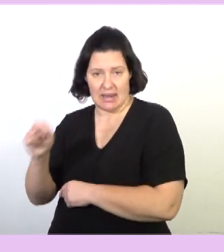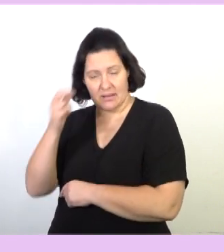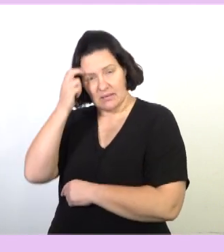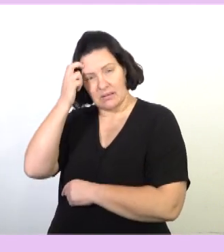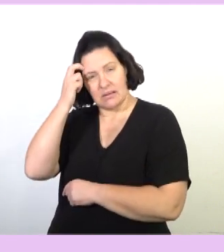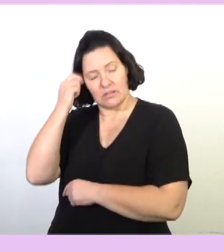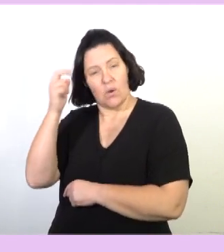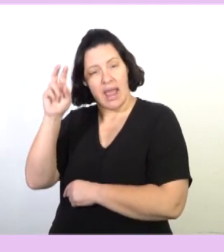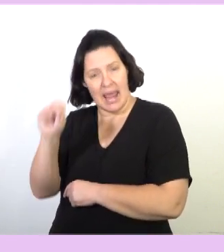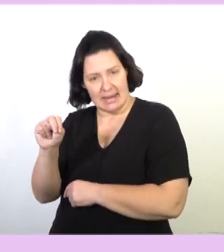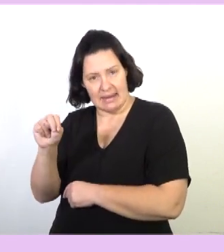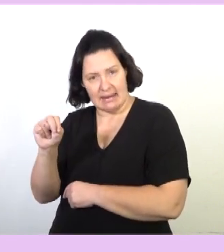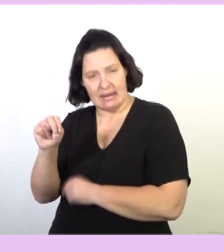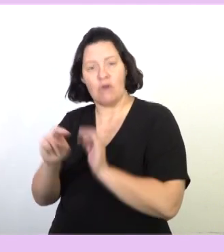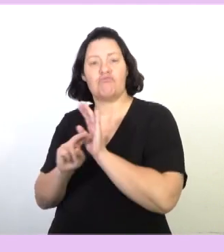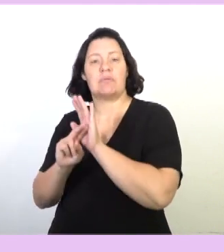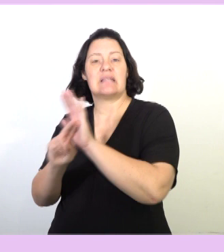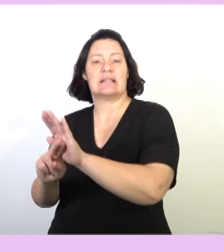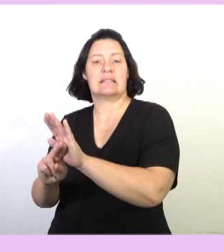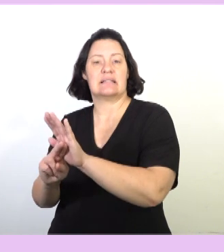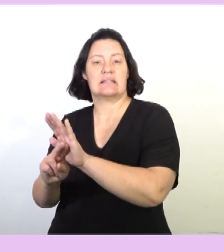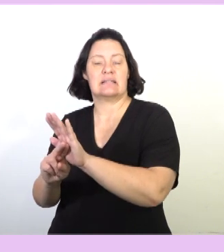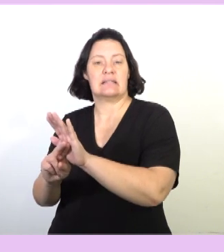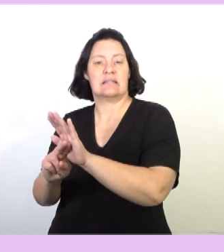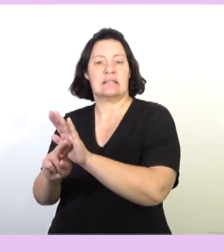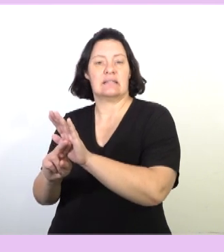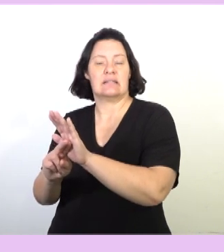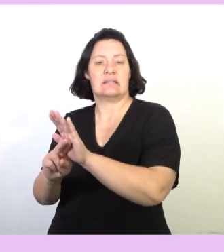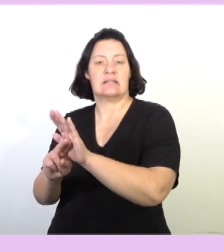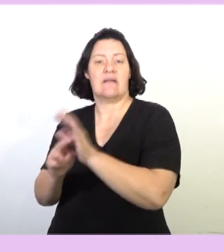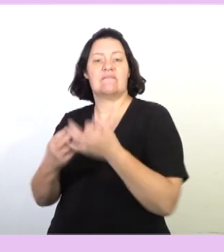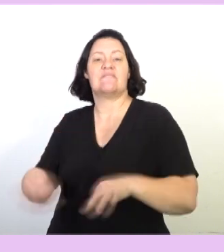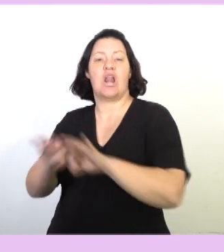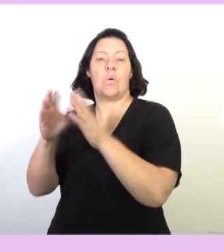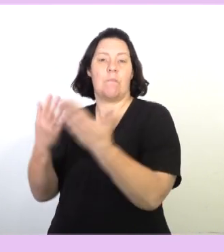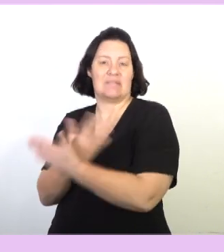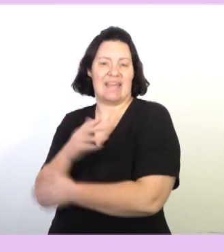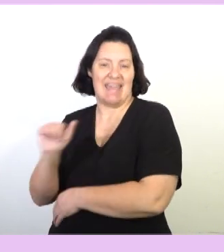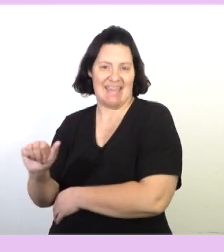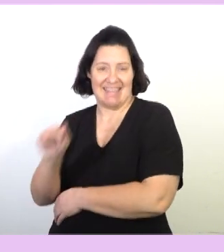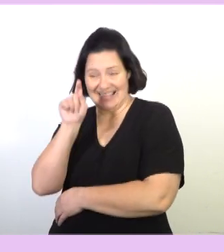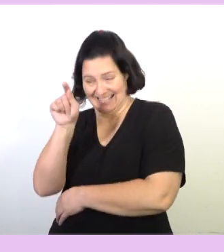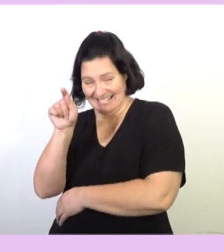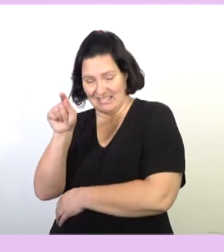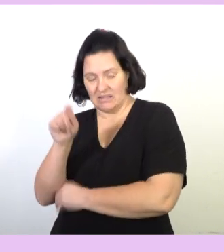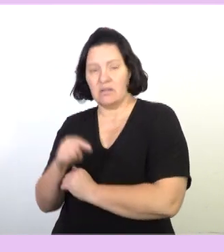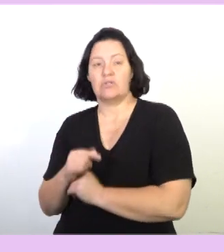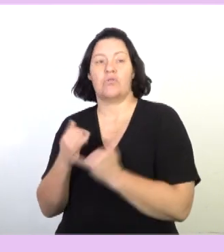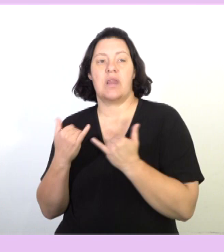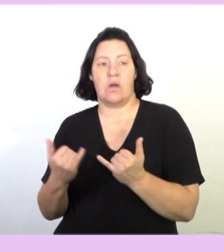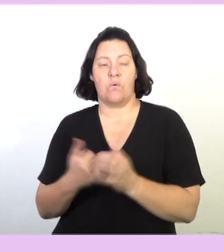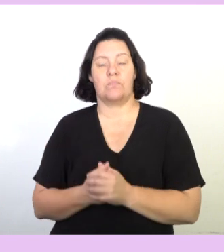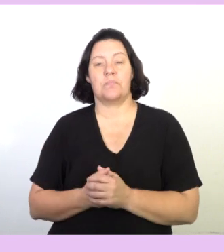case, n represents what? It represents the missing value, A. Then we